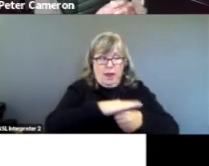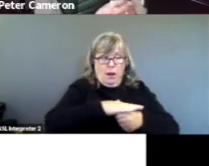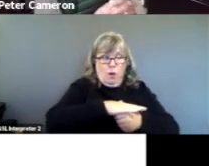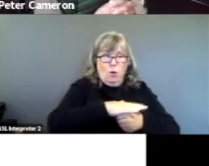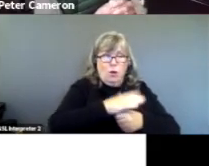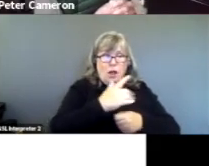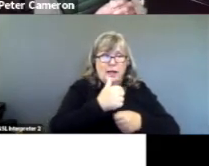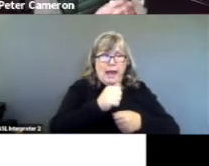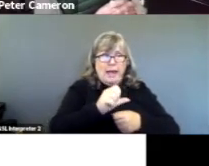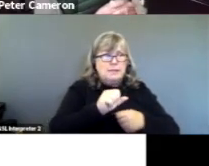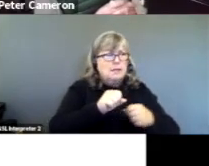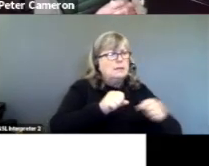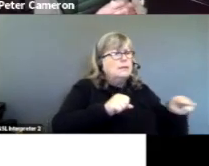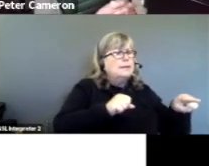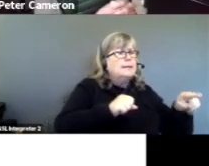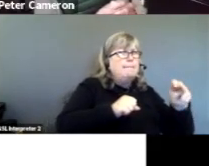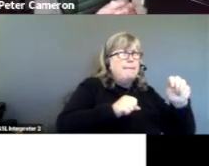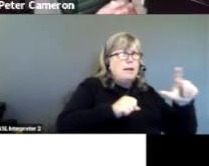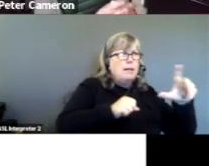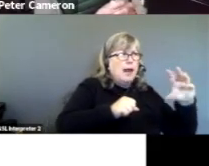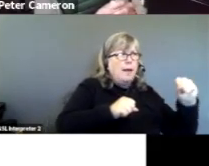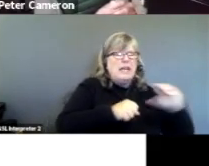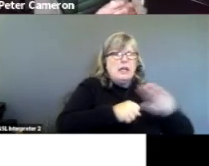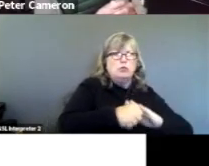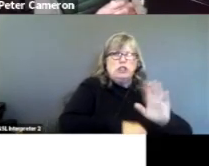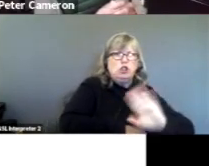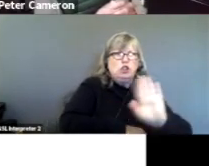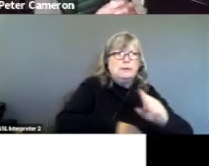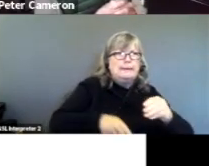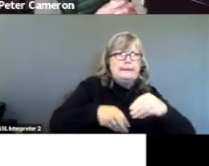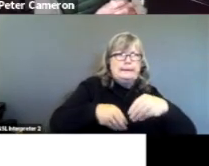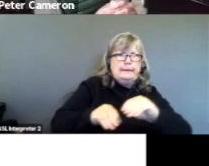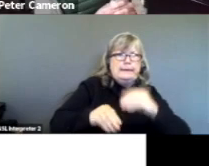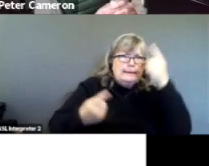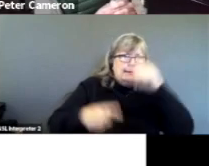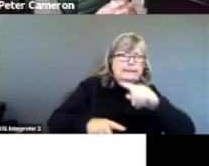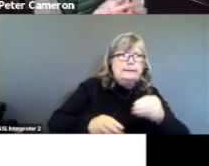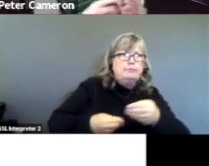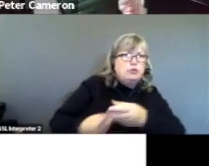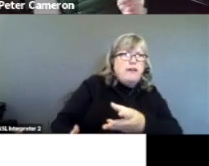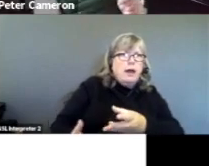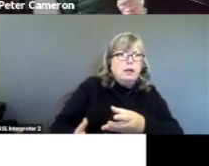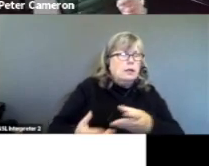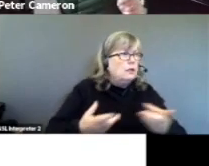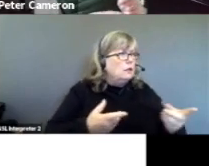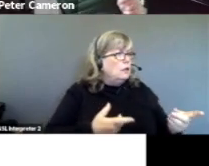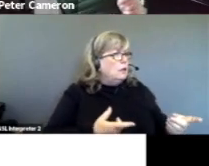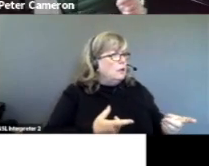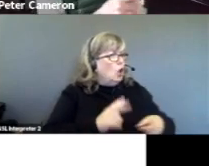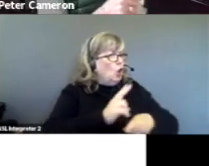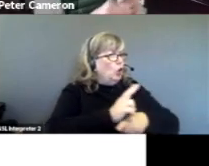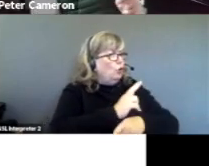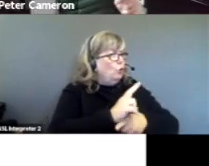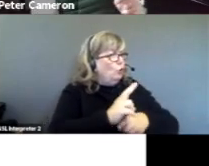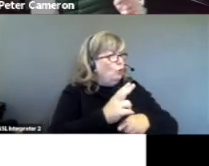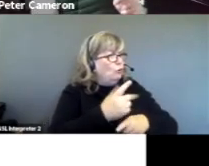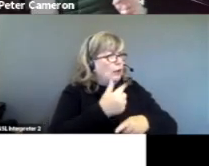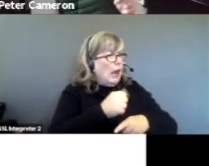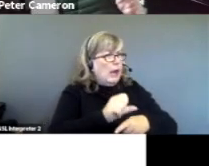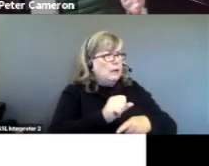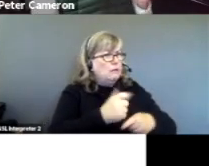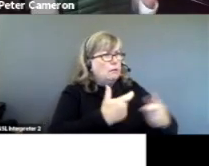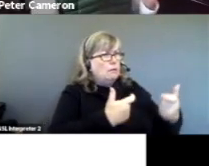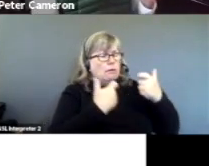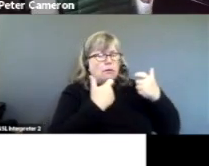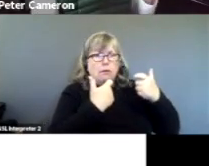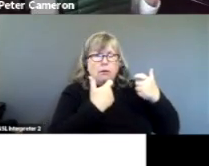the pressure from the company, wouldn't supply them, didn't supply them with gas. They had to use the candles they purchased to light